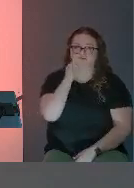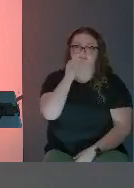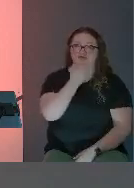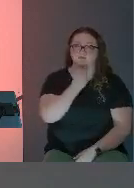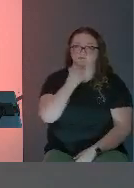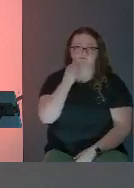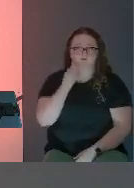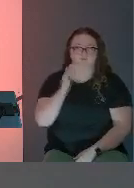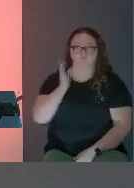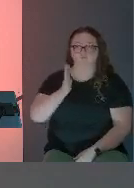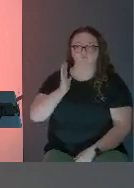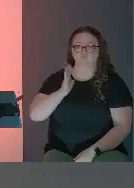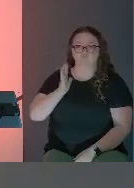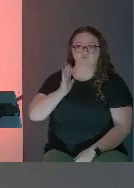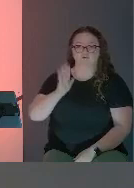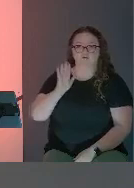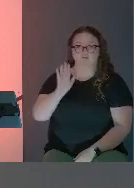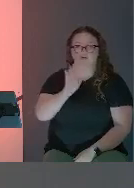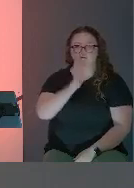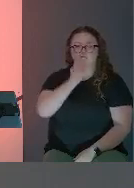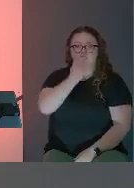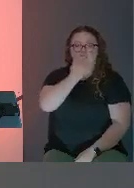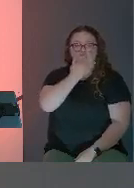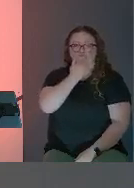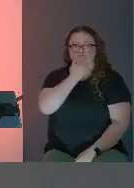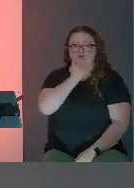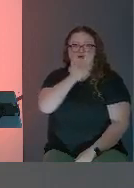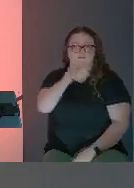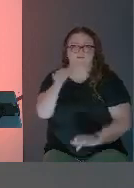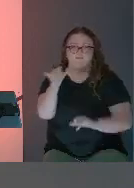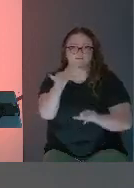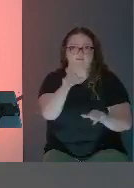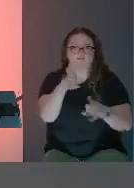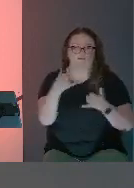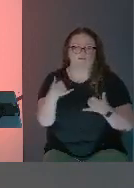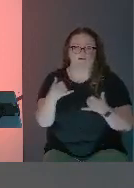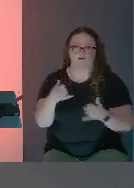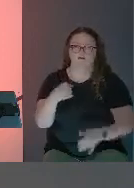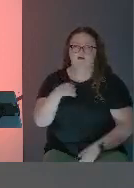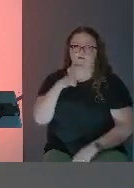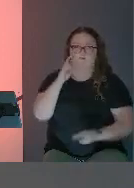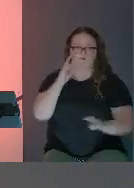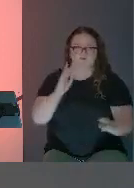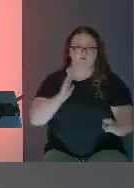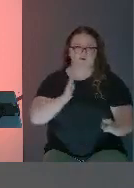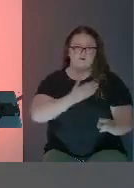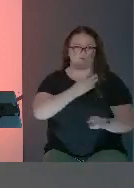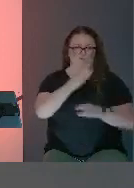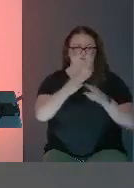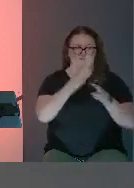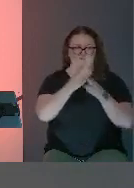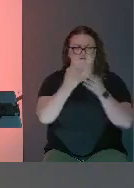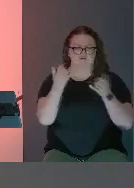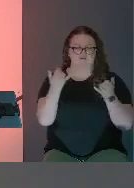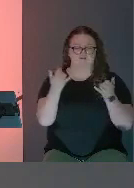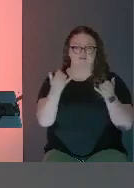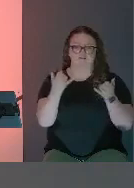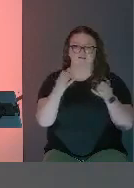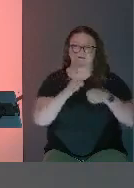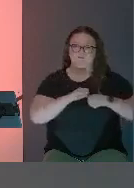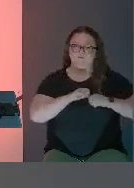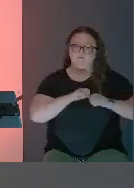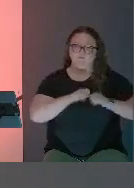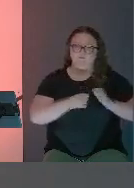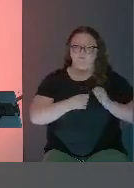history. As I look at the state of our nation today, it breaks my heart to see where things are at. But I'm